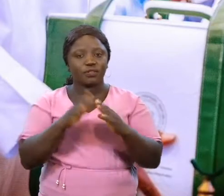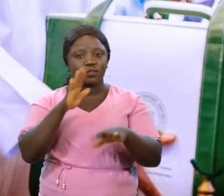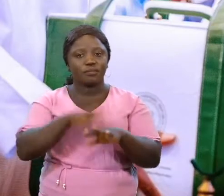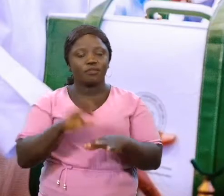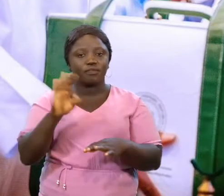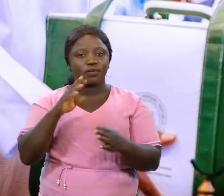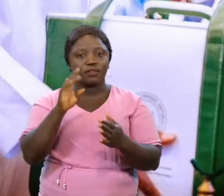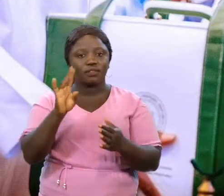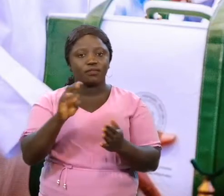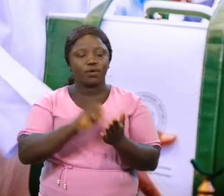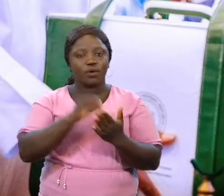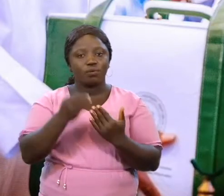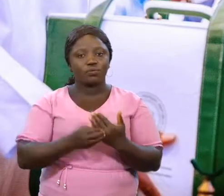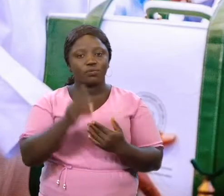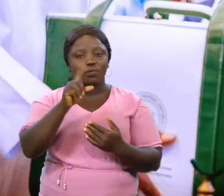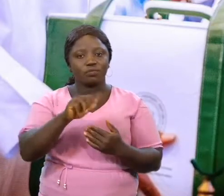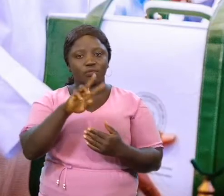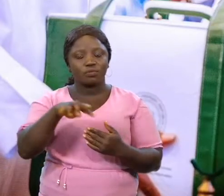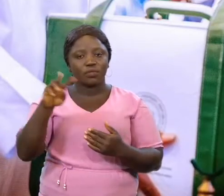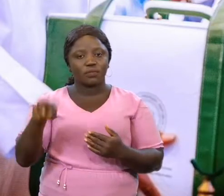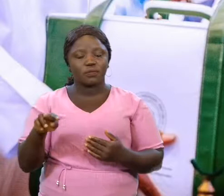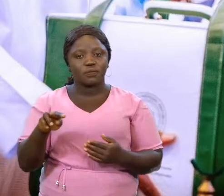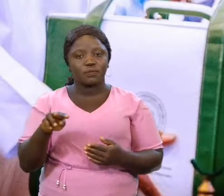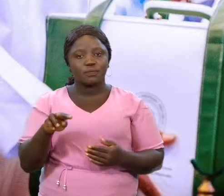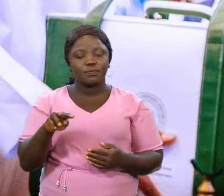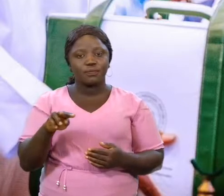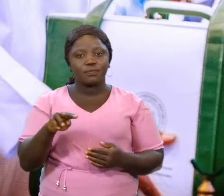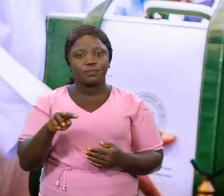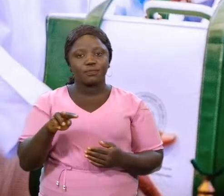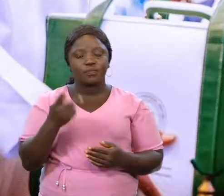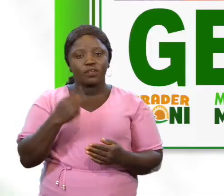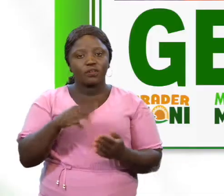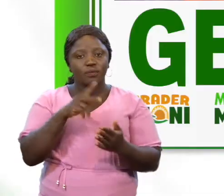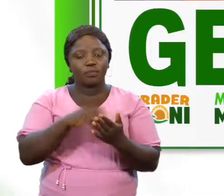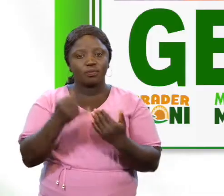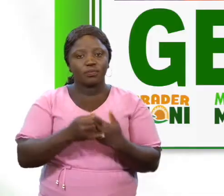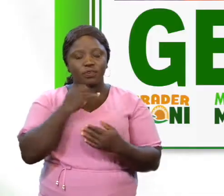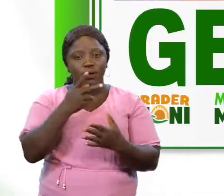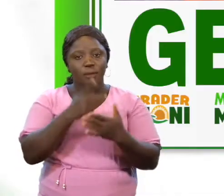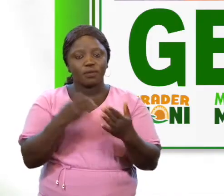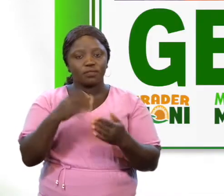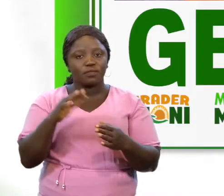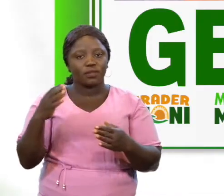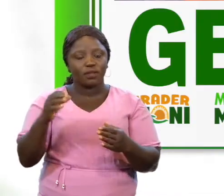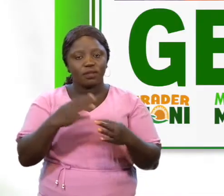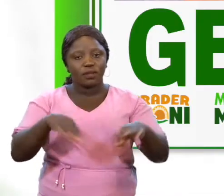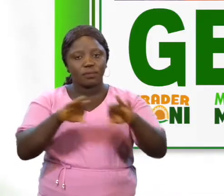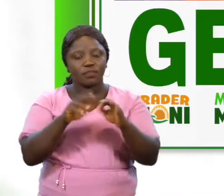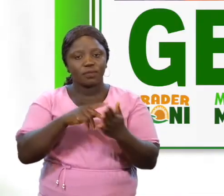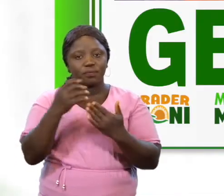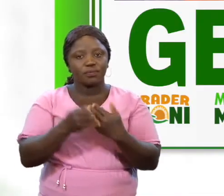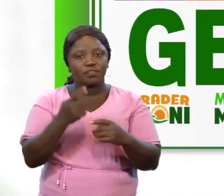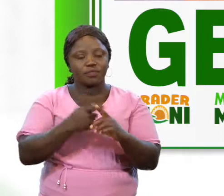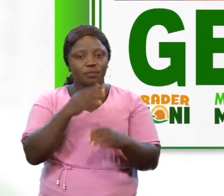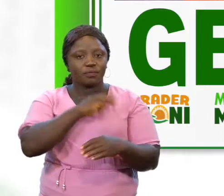Assembly on Friday, 7th October 2022. The projects are part of the capital projects